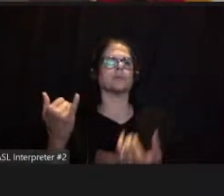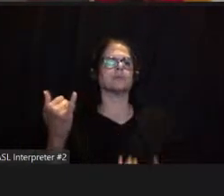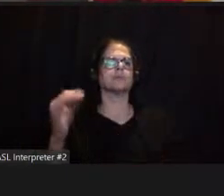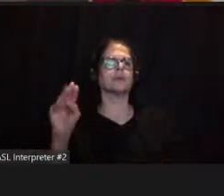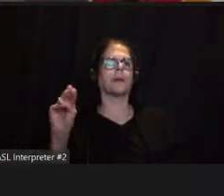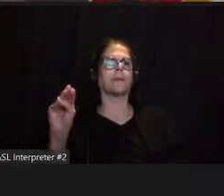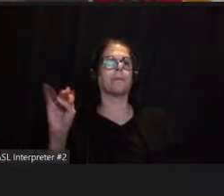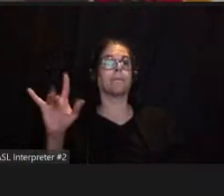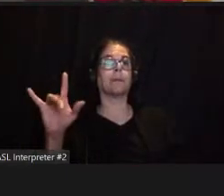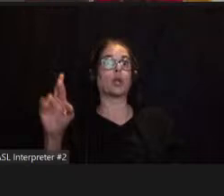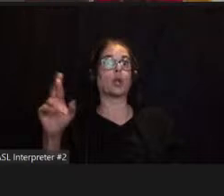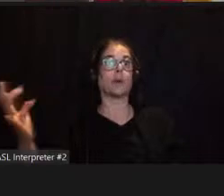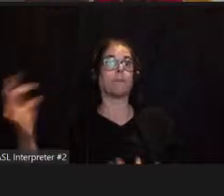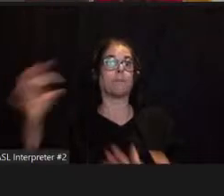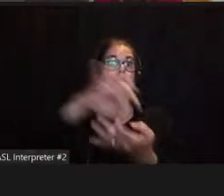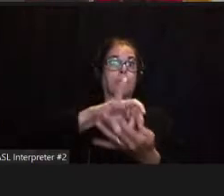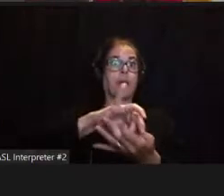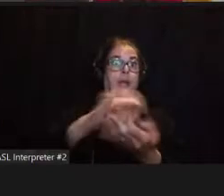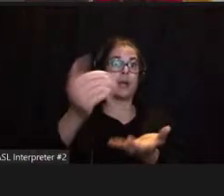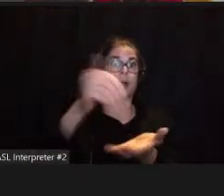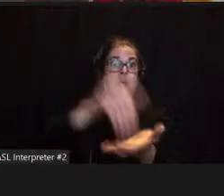right now. Reverend Miller is on.